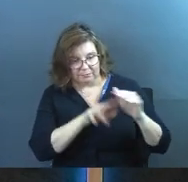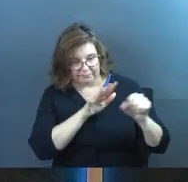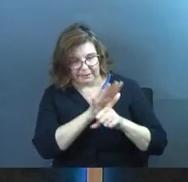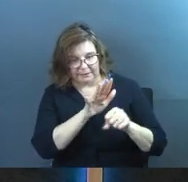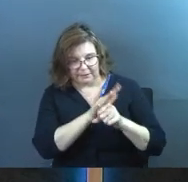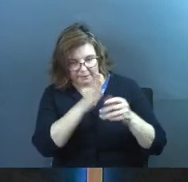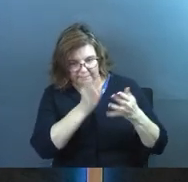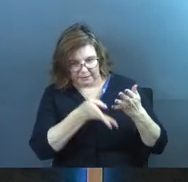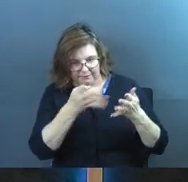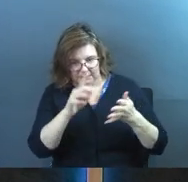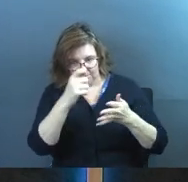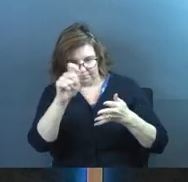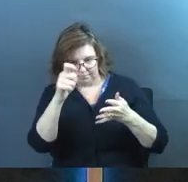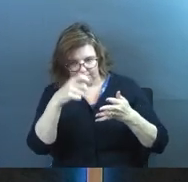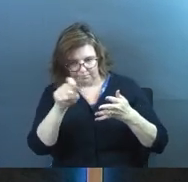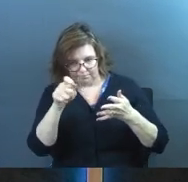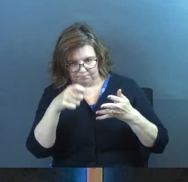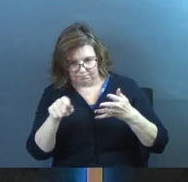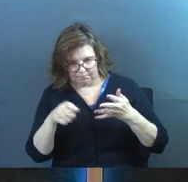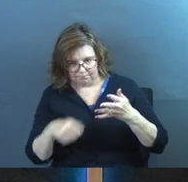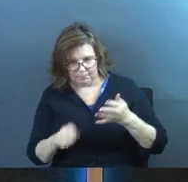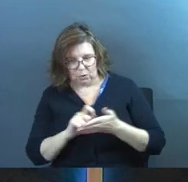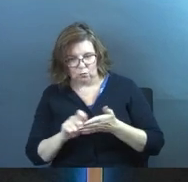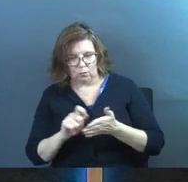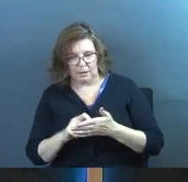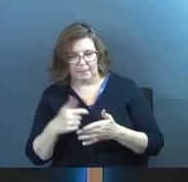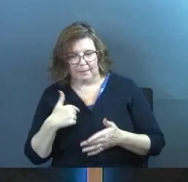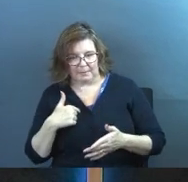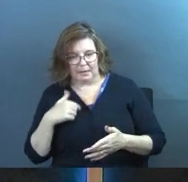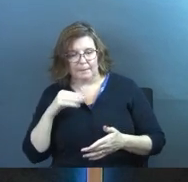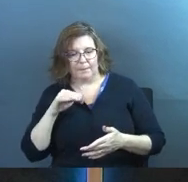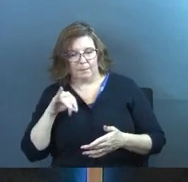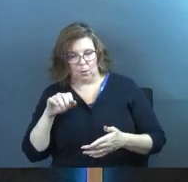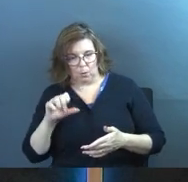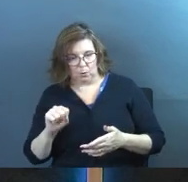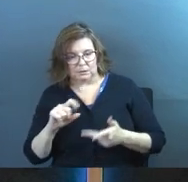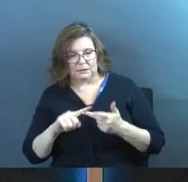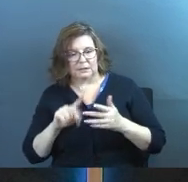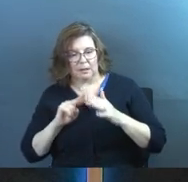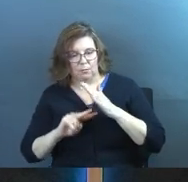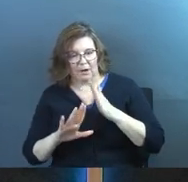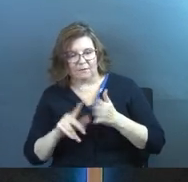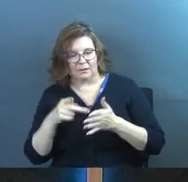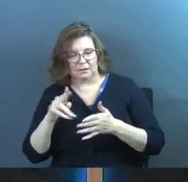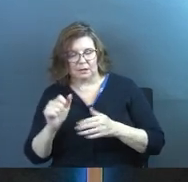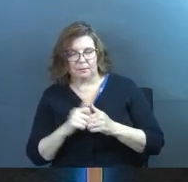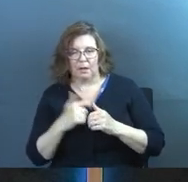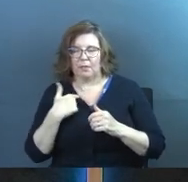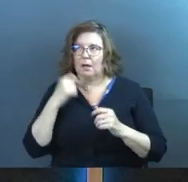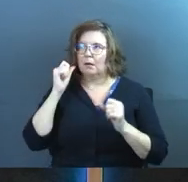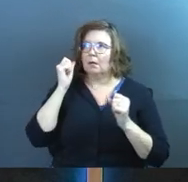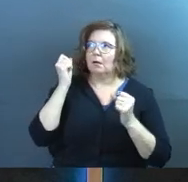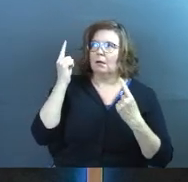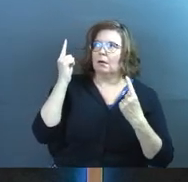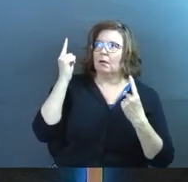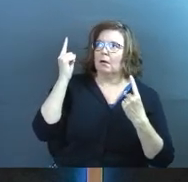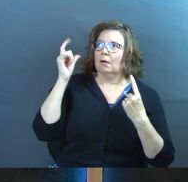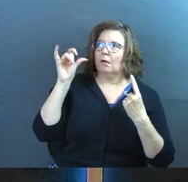me in the law of Moses, the prophets, and the Psalms. And then he opened their minds so that they could understand the scriptures. Go ahead and have a seat.